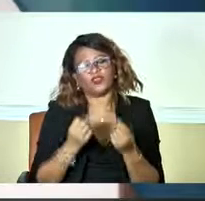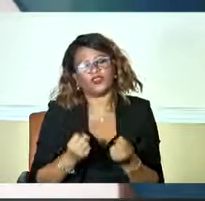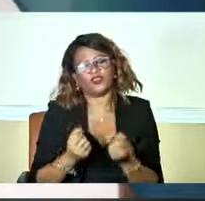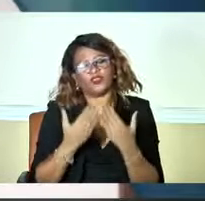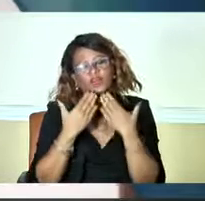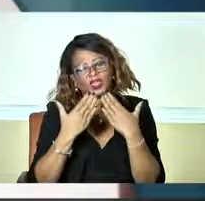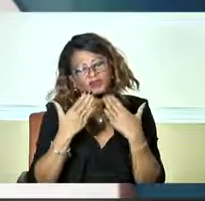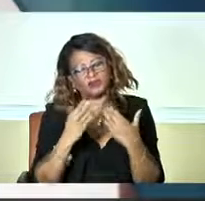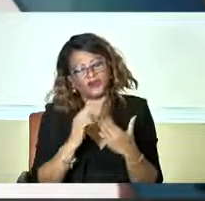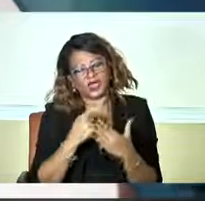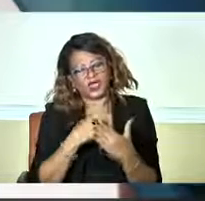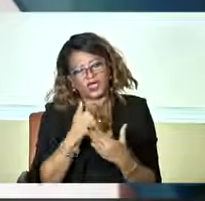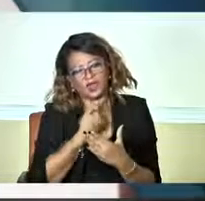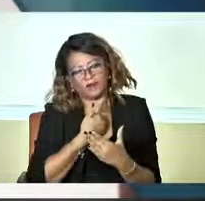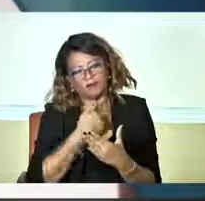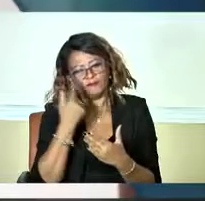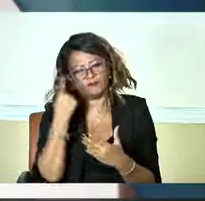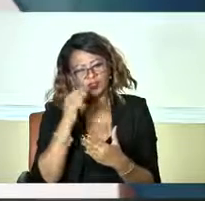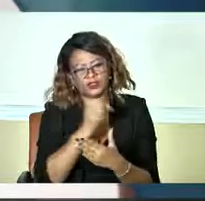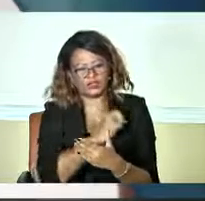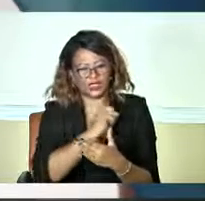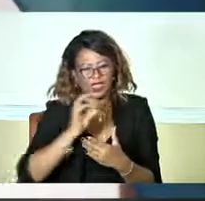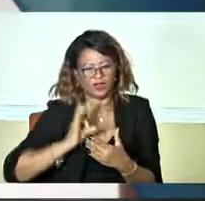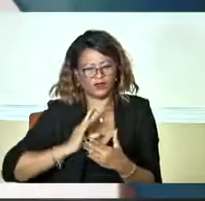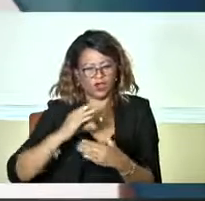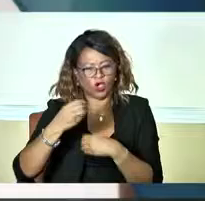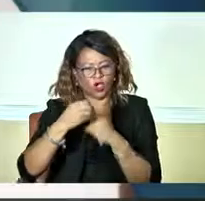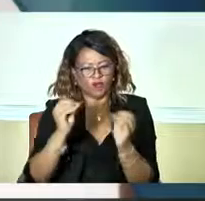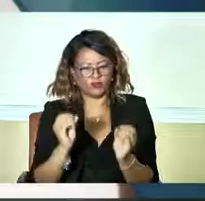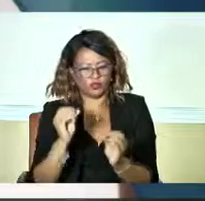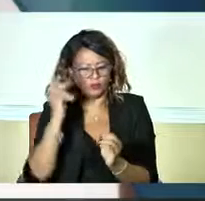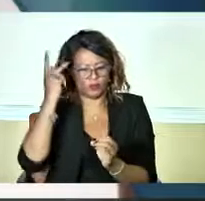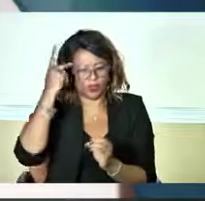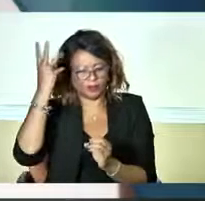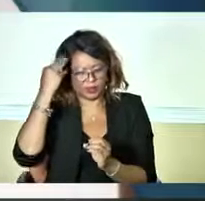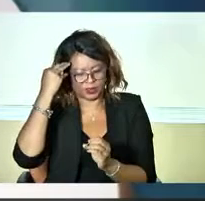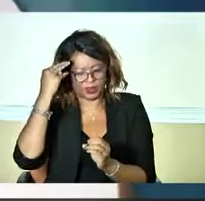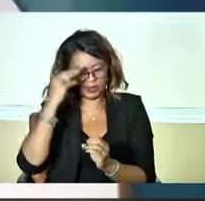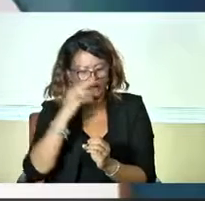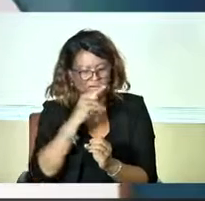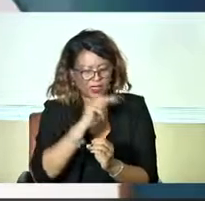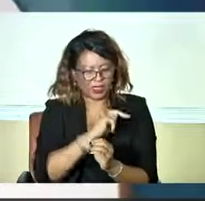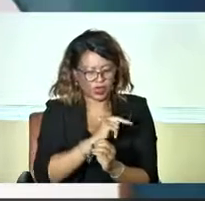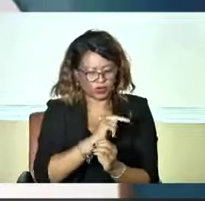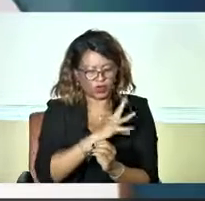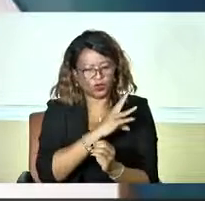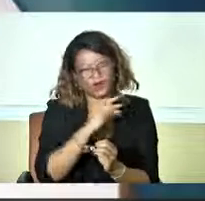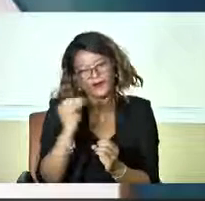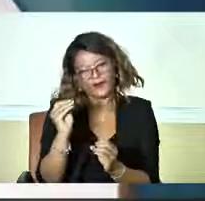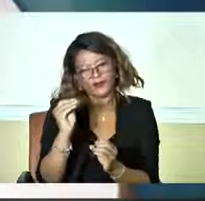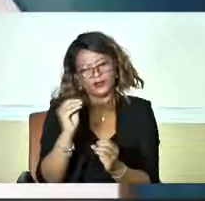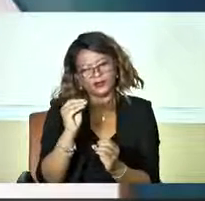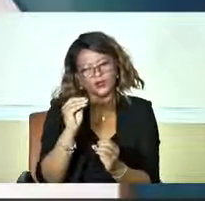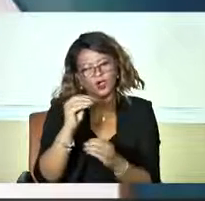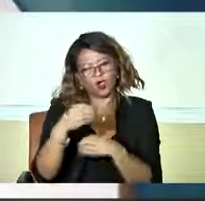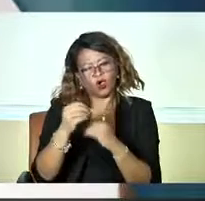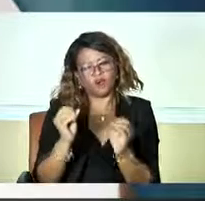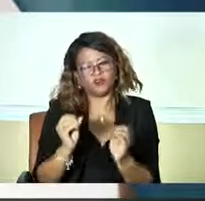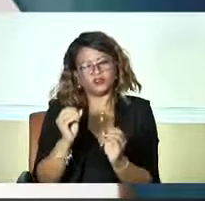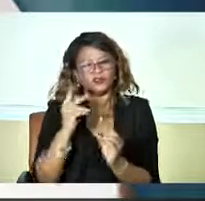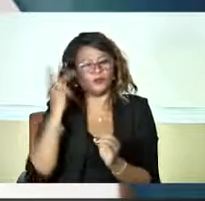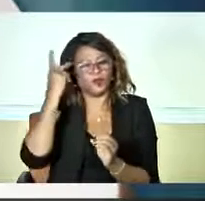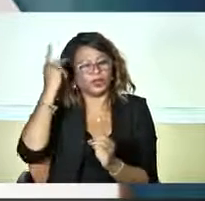am for the staff in the Office of the Prime Minister in Nassau and the Office of the Prime